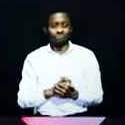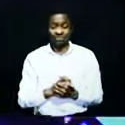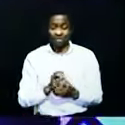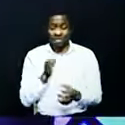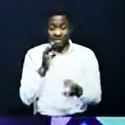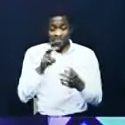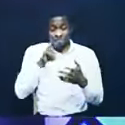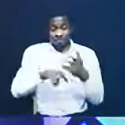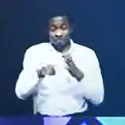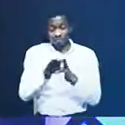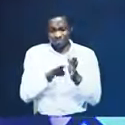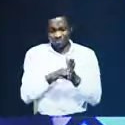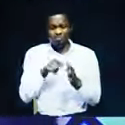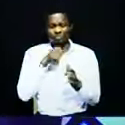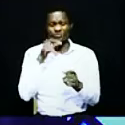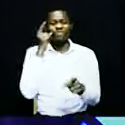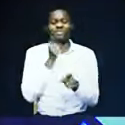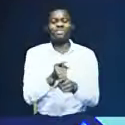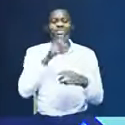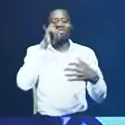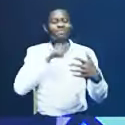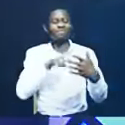to it.